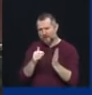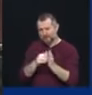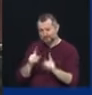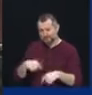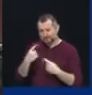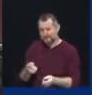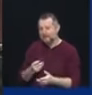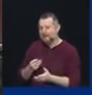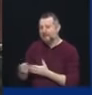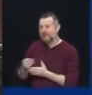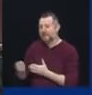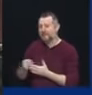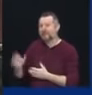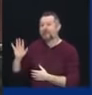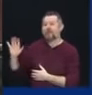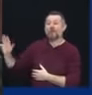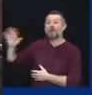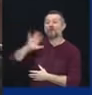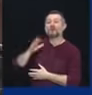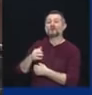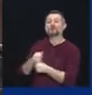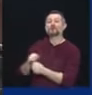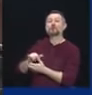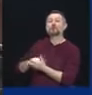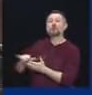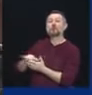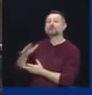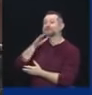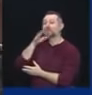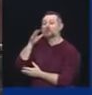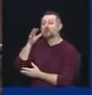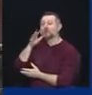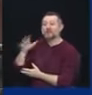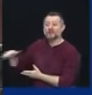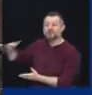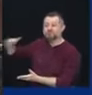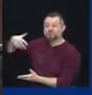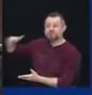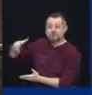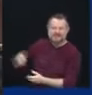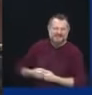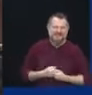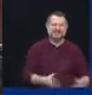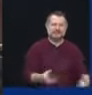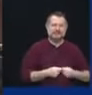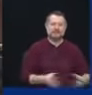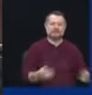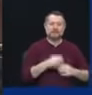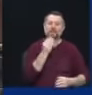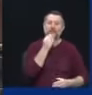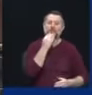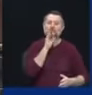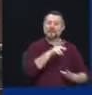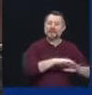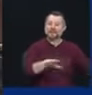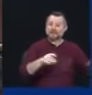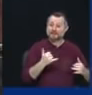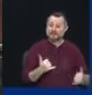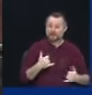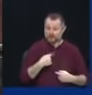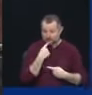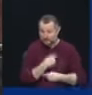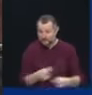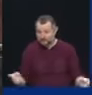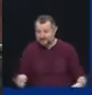York producers to feed hungry people. And today I'm here to announce that it has worked